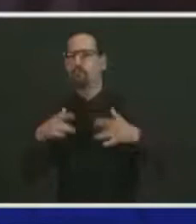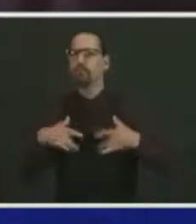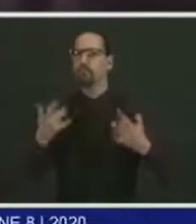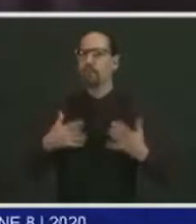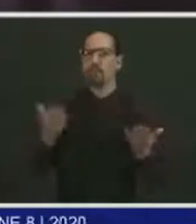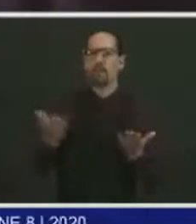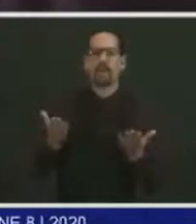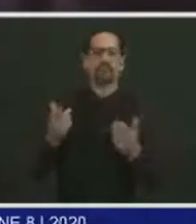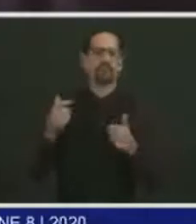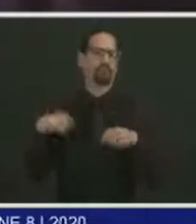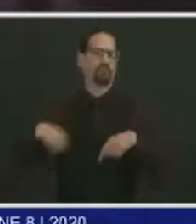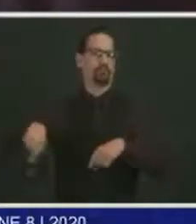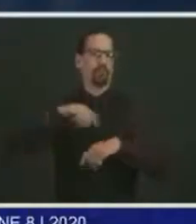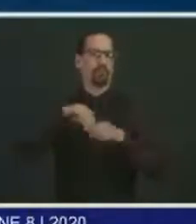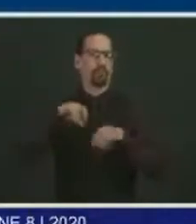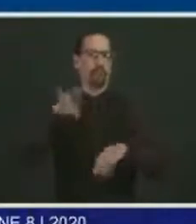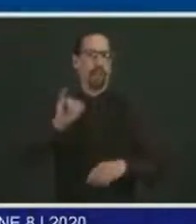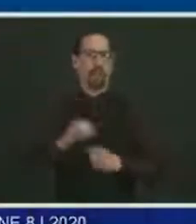information.